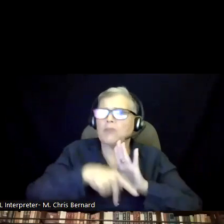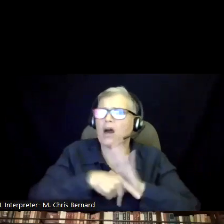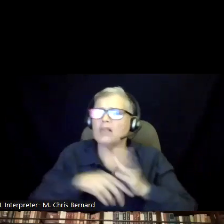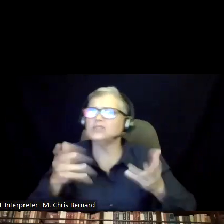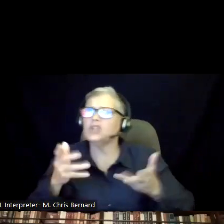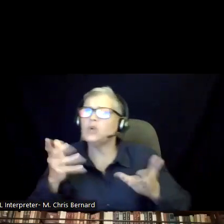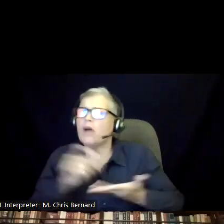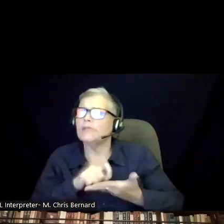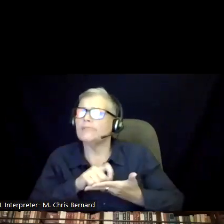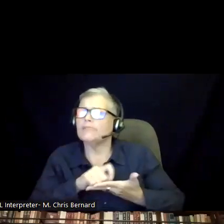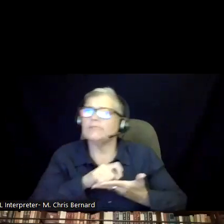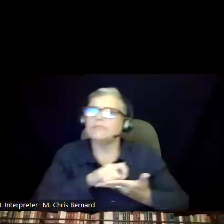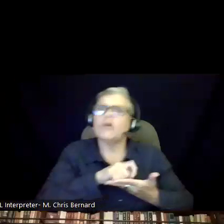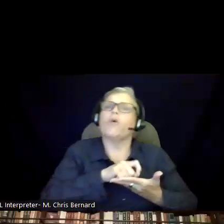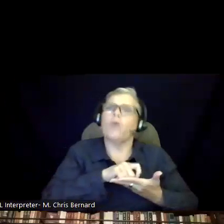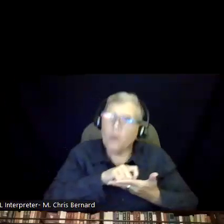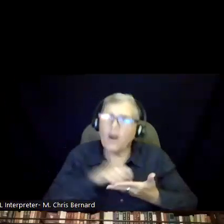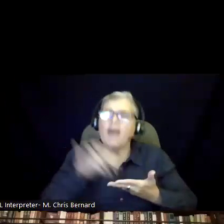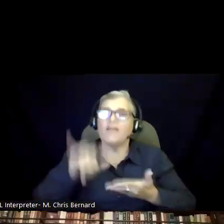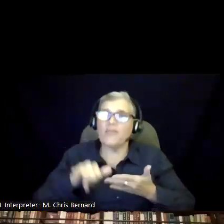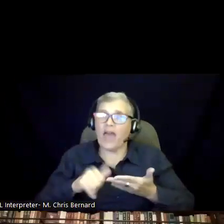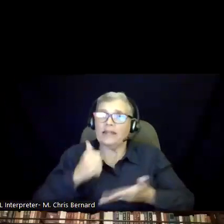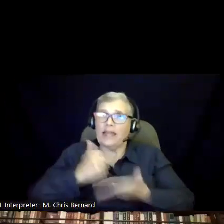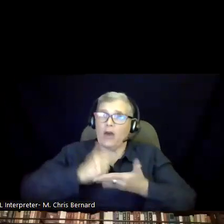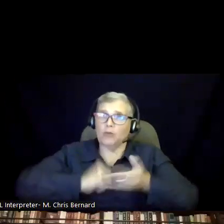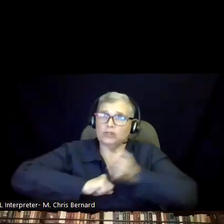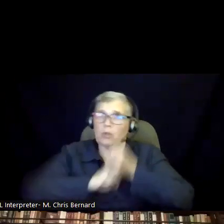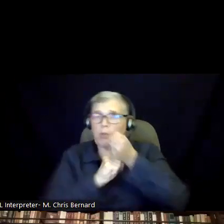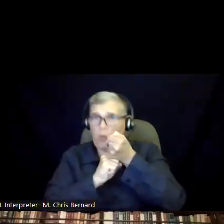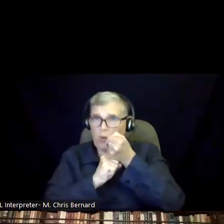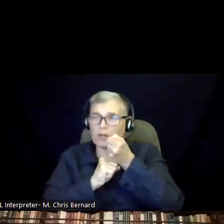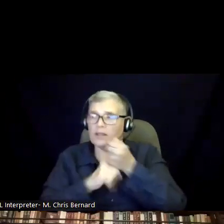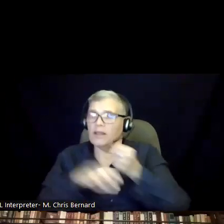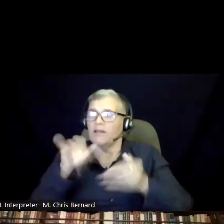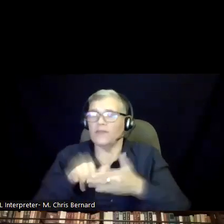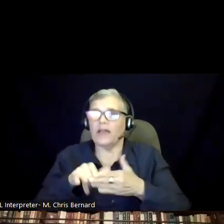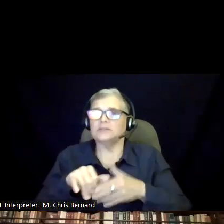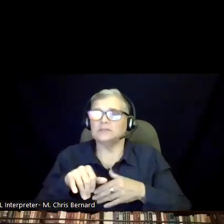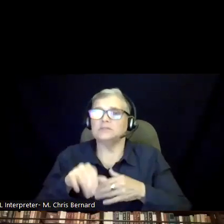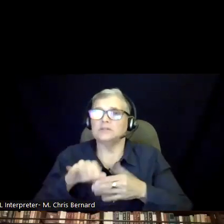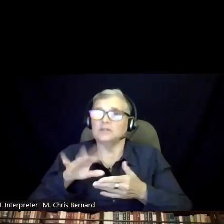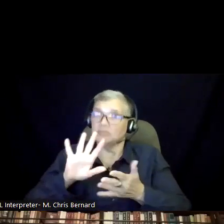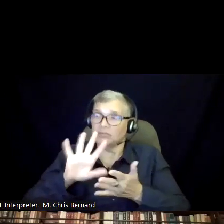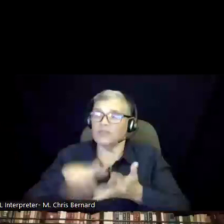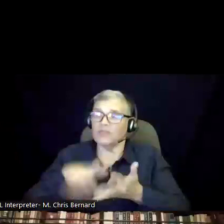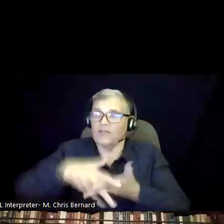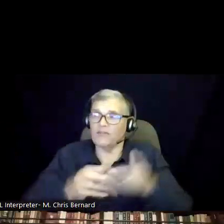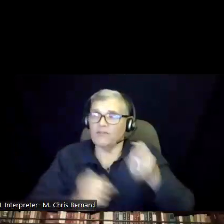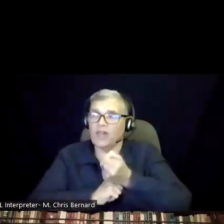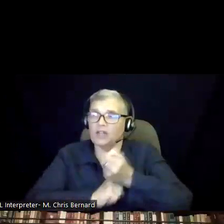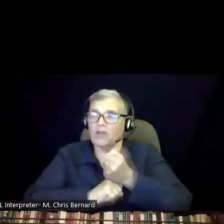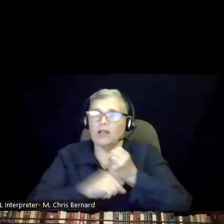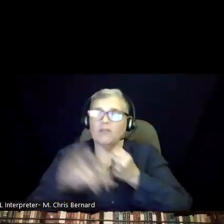fundamental institutions of wildlife management, that make up the bedrock of state fish and wildlife